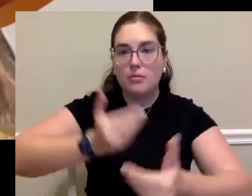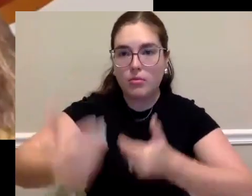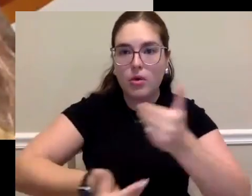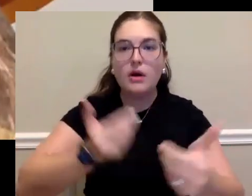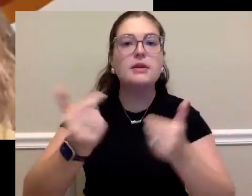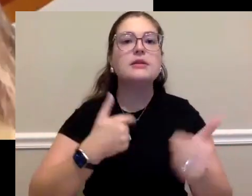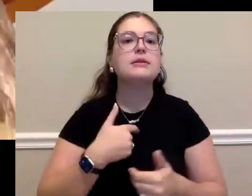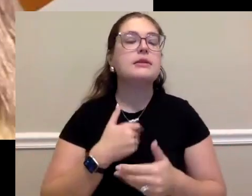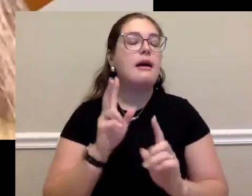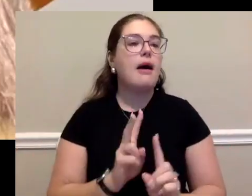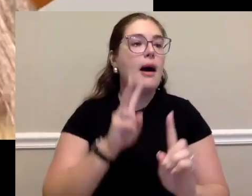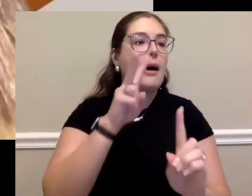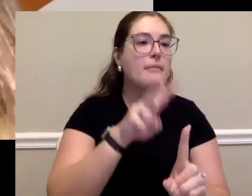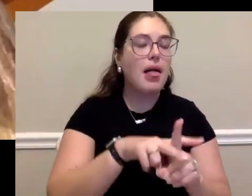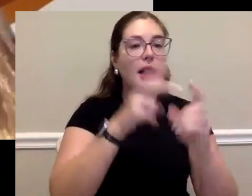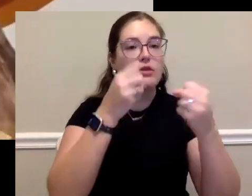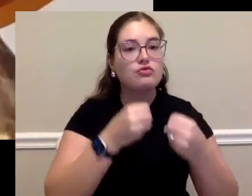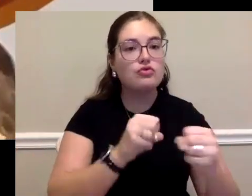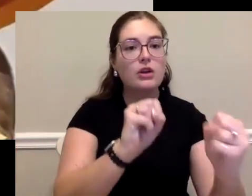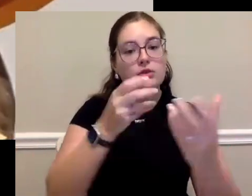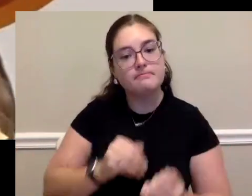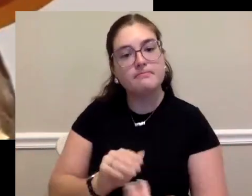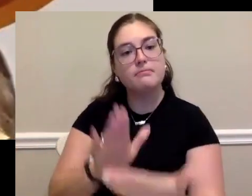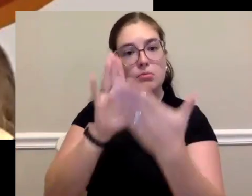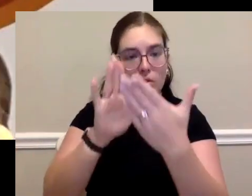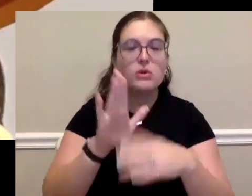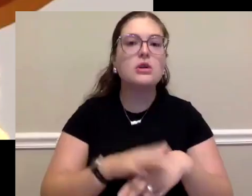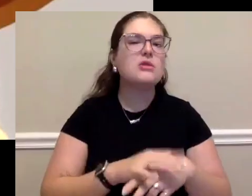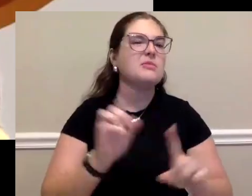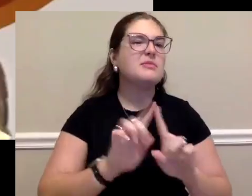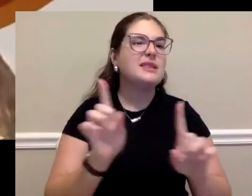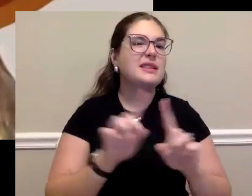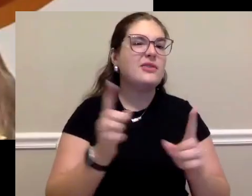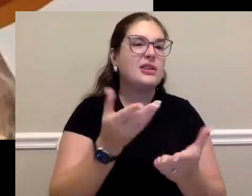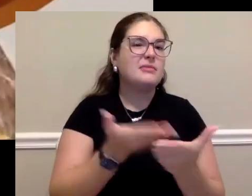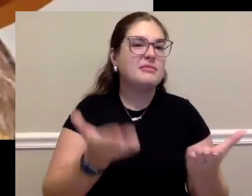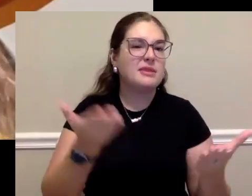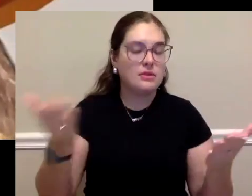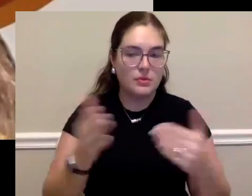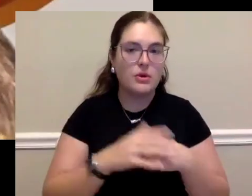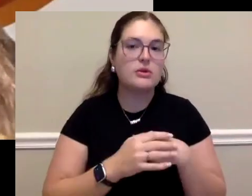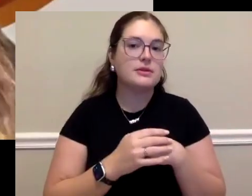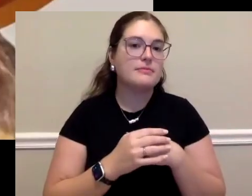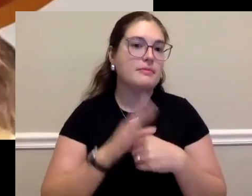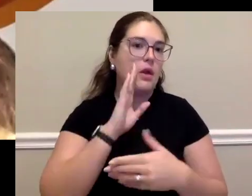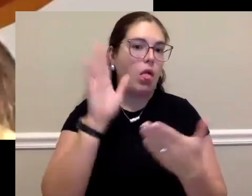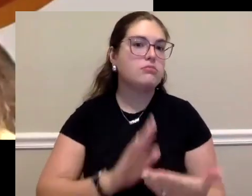translation principles and strategies to short sample materials used in community